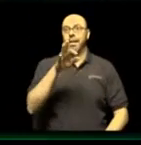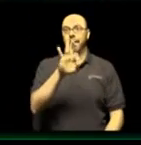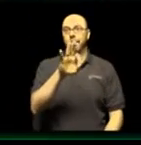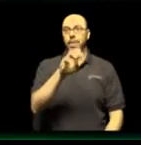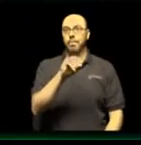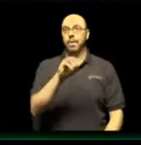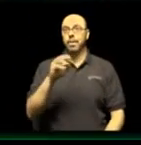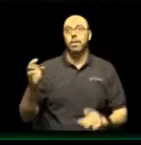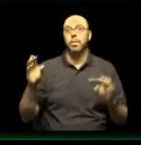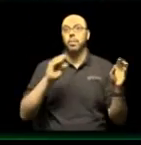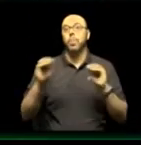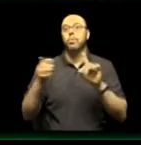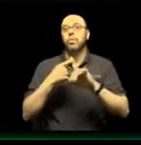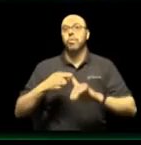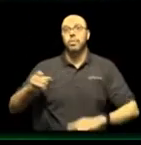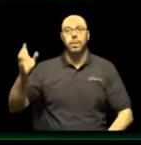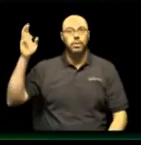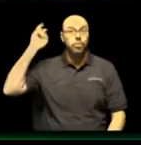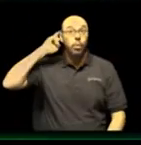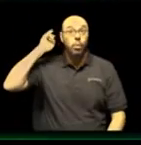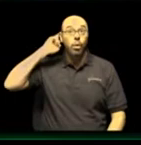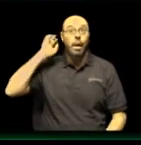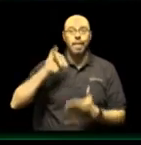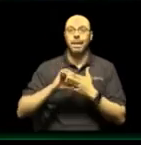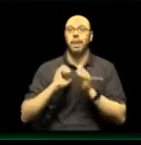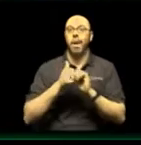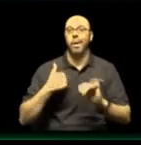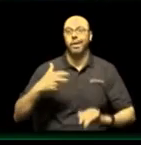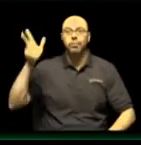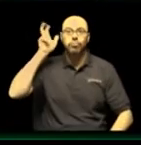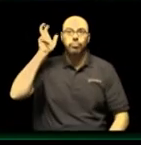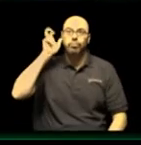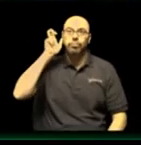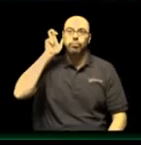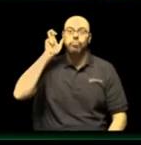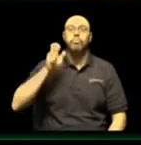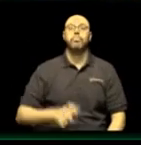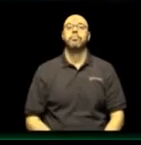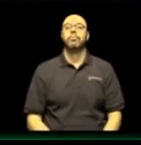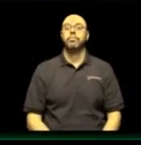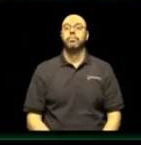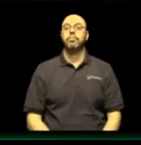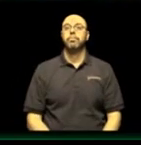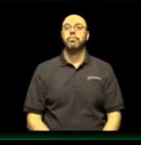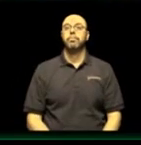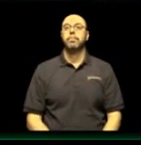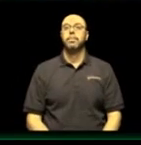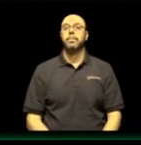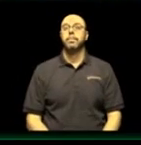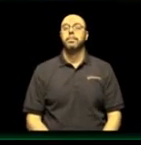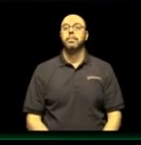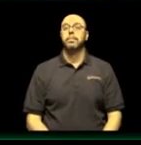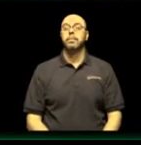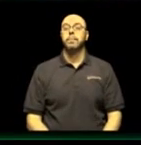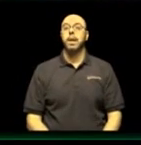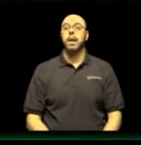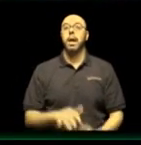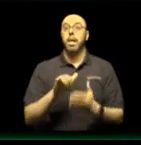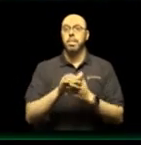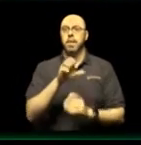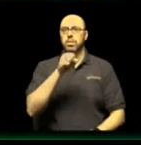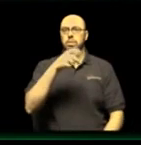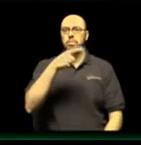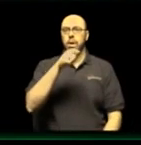my Cochlear. Okay. So that's how to hear. Oh, okay. Okay. And the spotter and myself